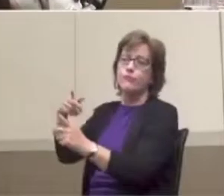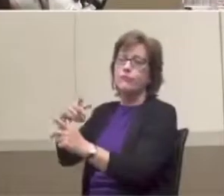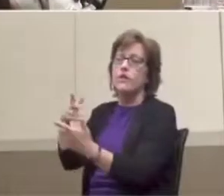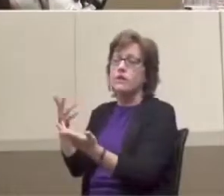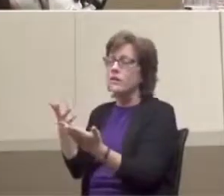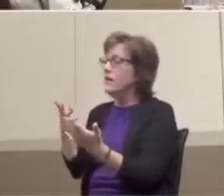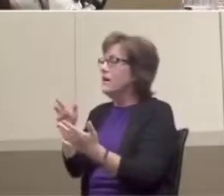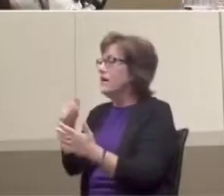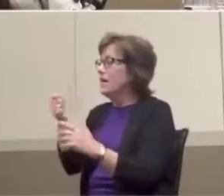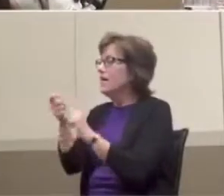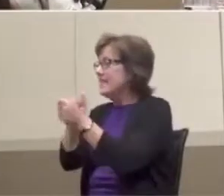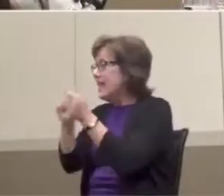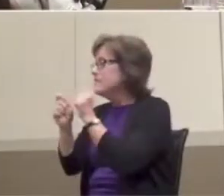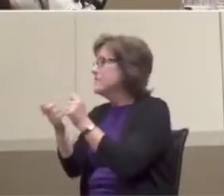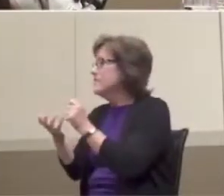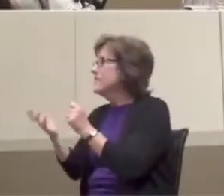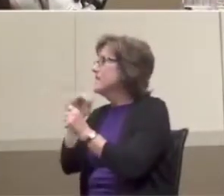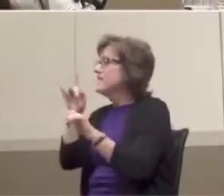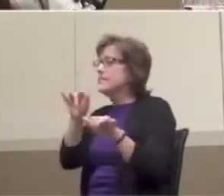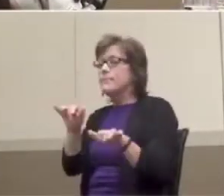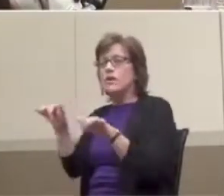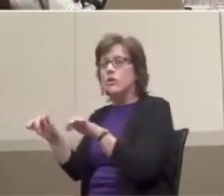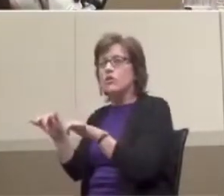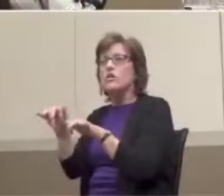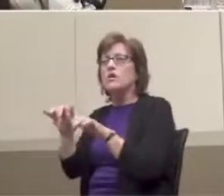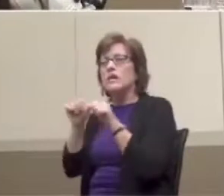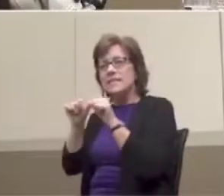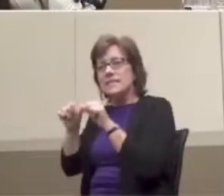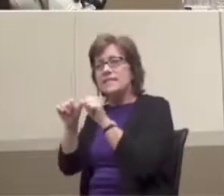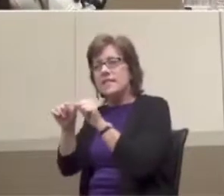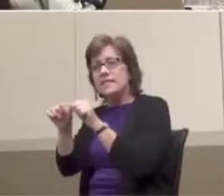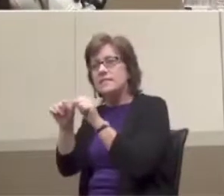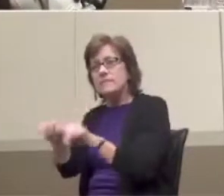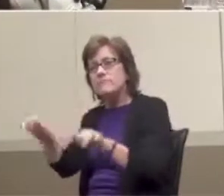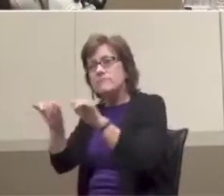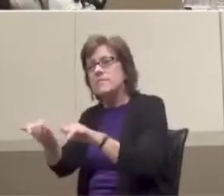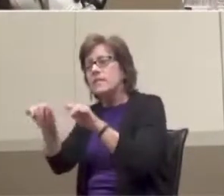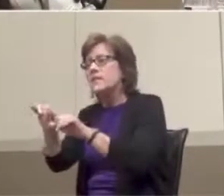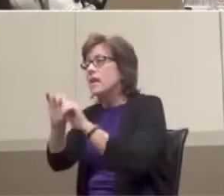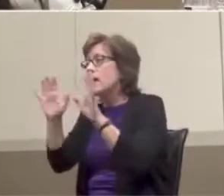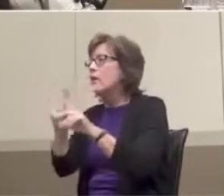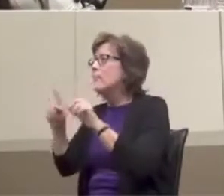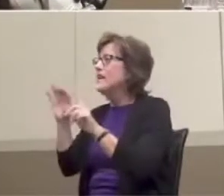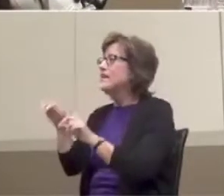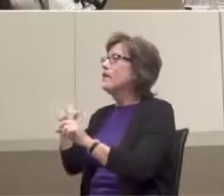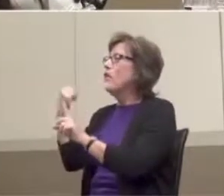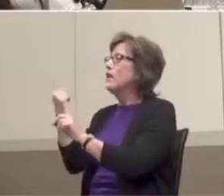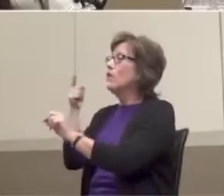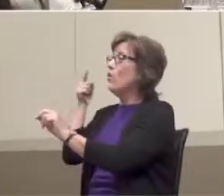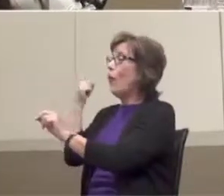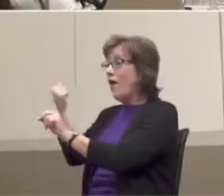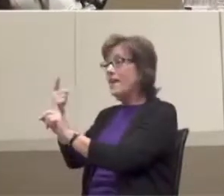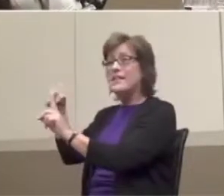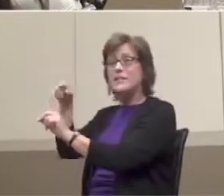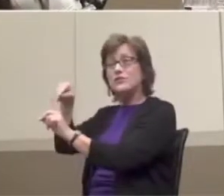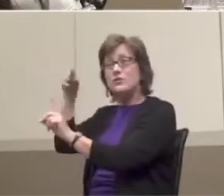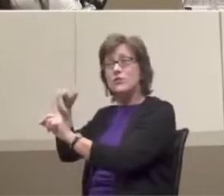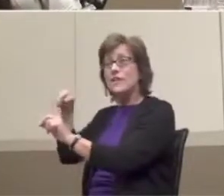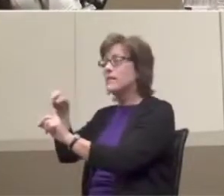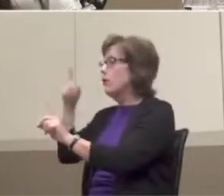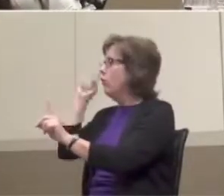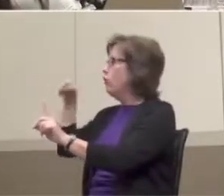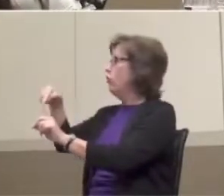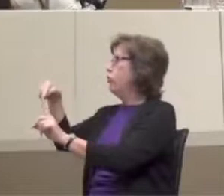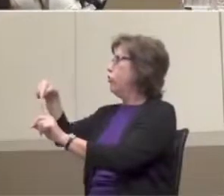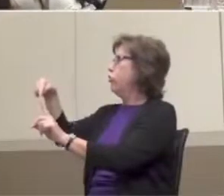it would be consistent, it would be clear, but again, if it was just one particular student, it would single them out. And it would also be kind of